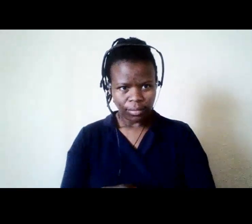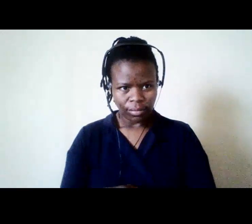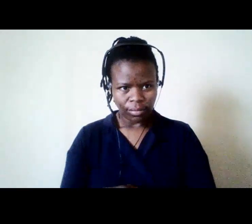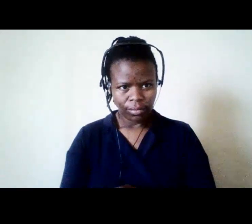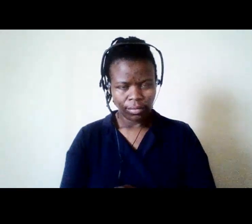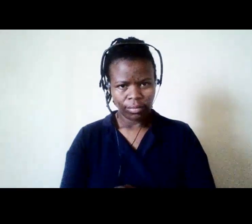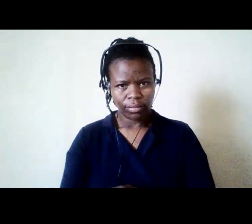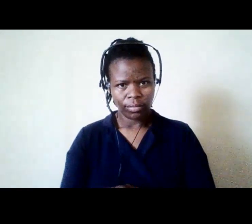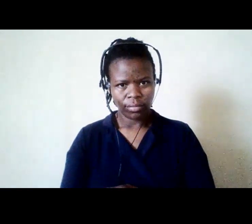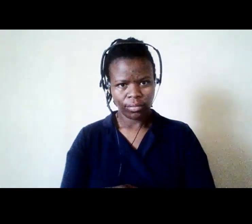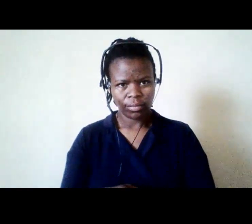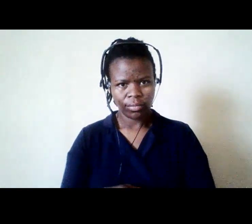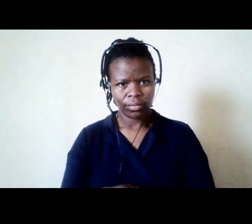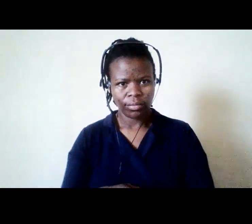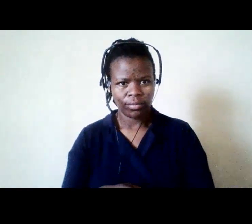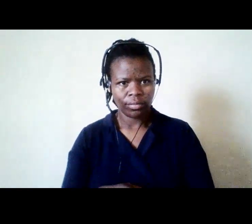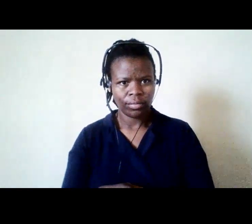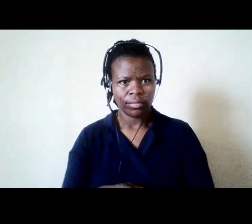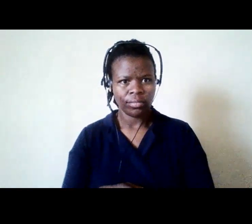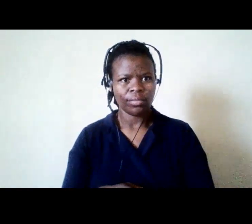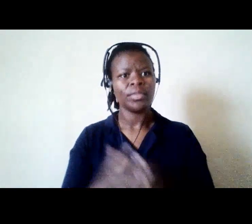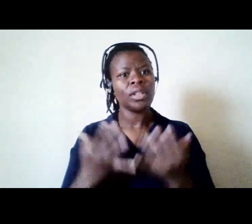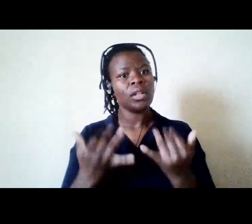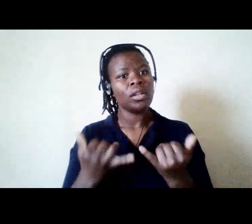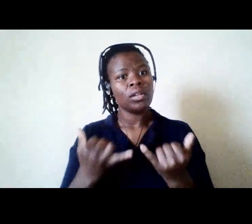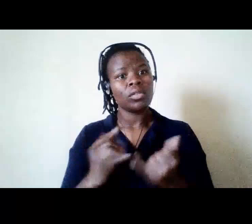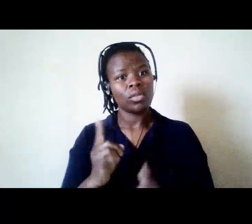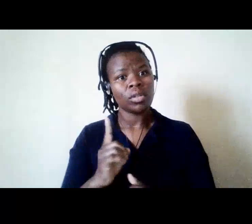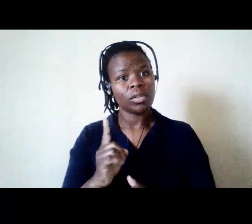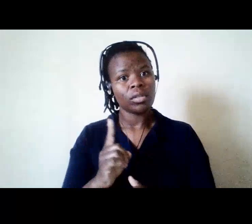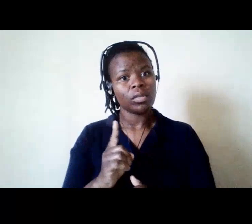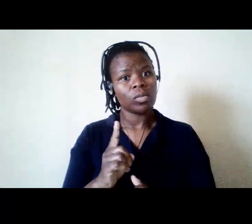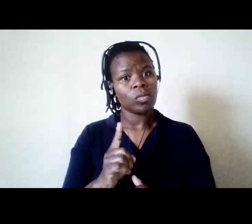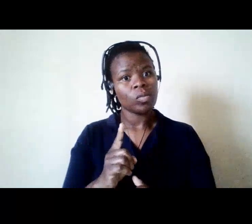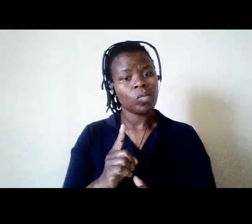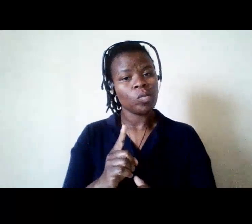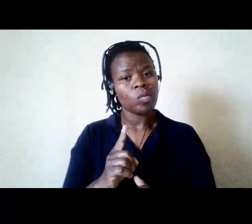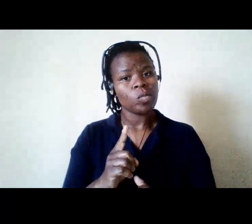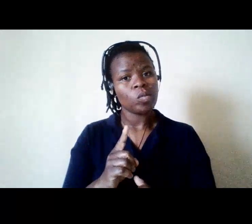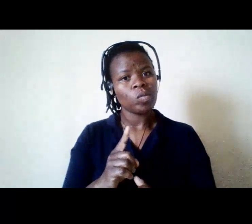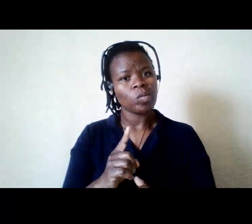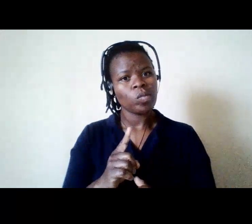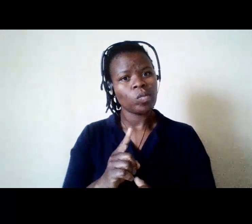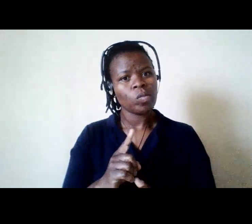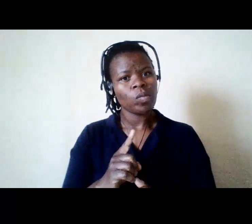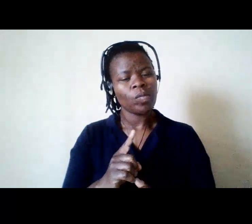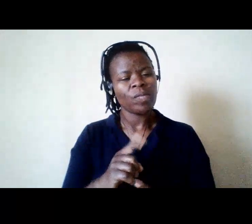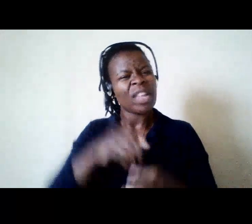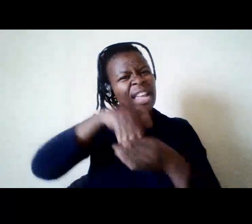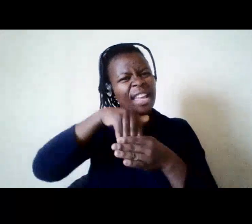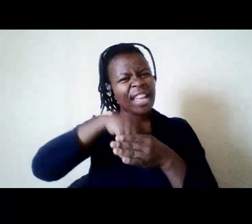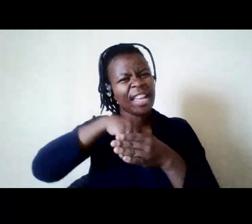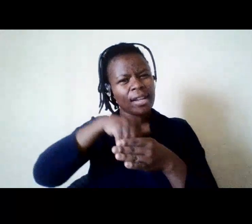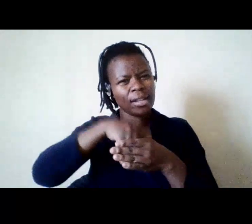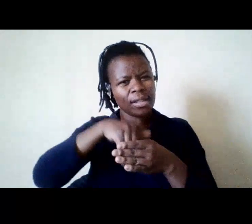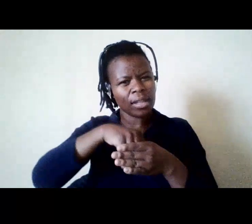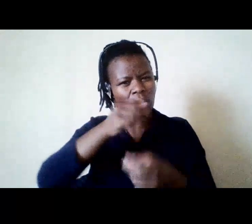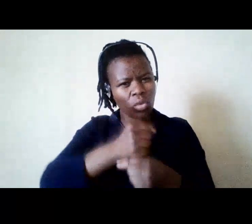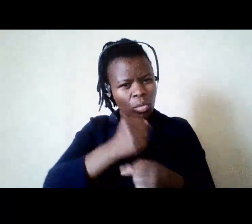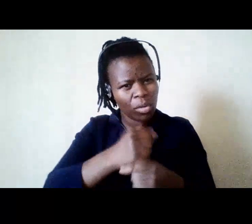talk about the internal the oppression, the internal oppression that is going on. Remember what